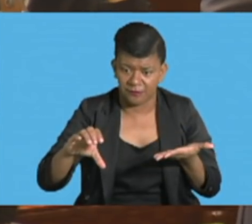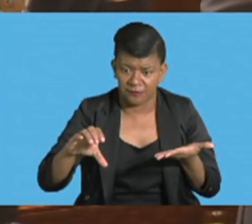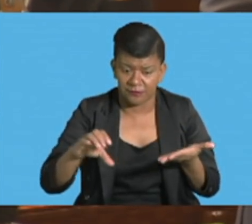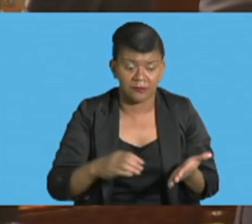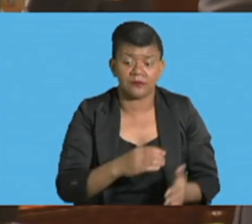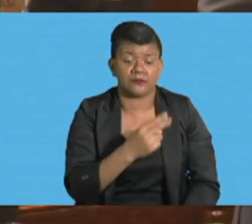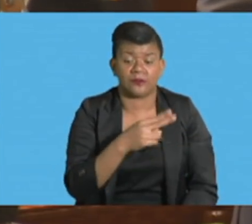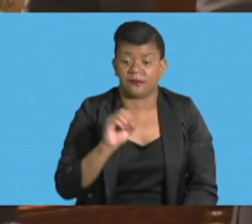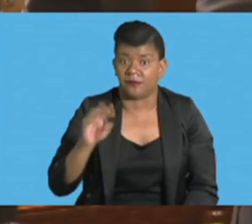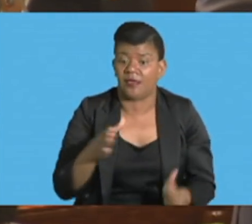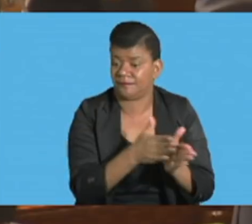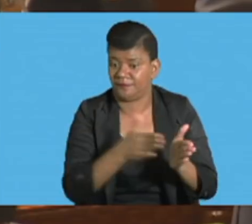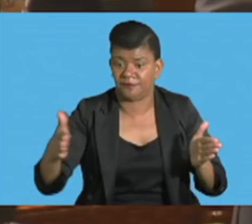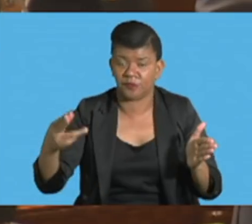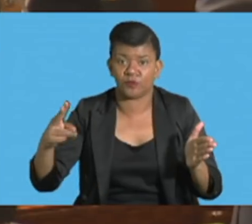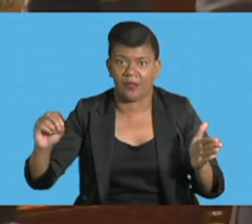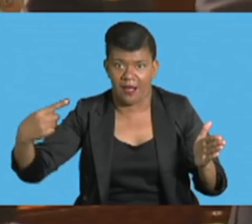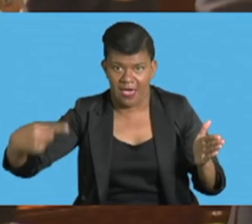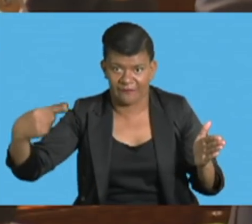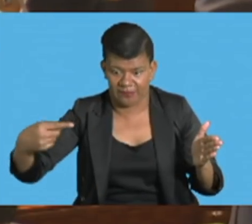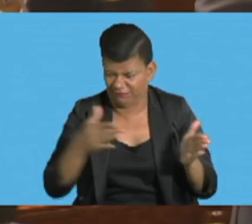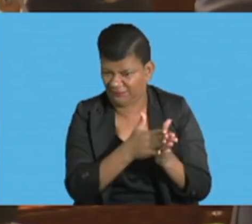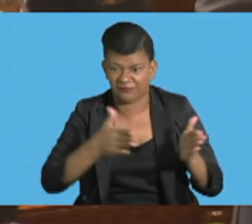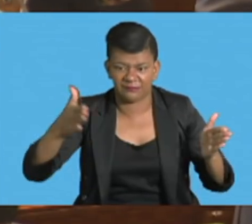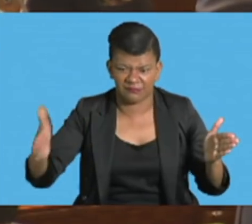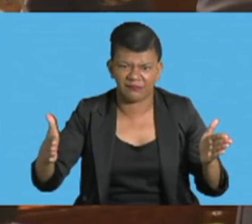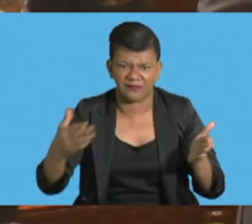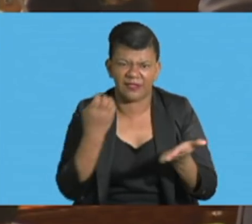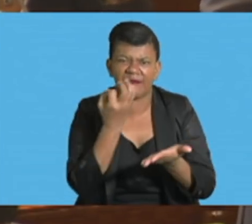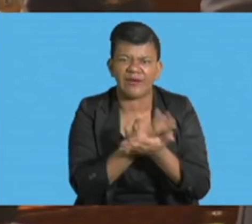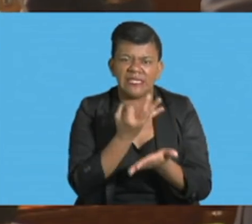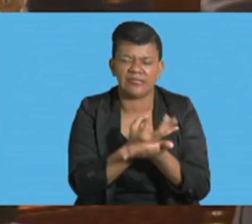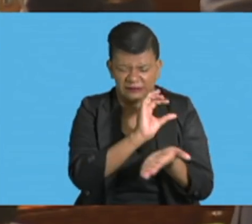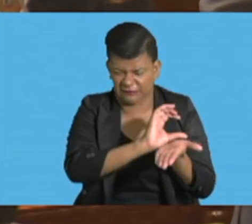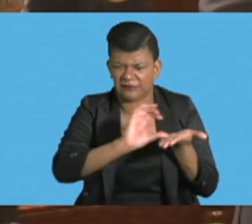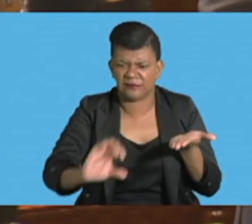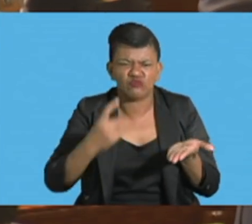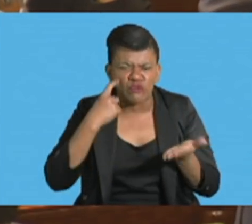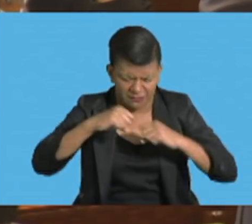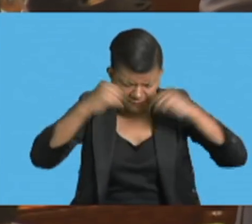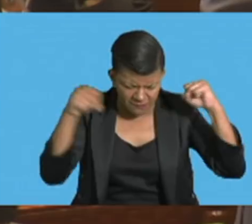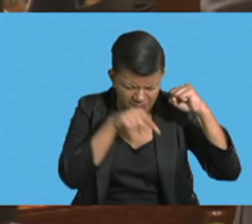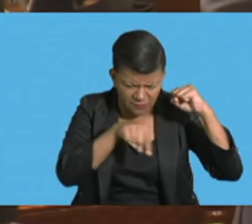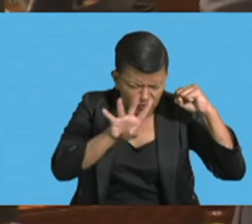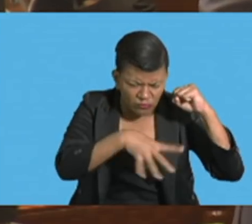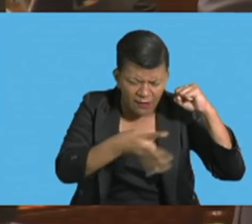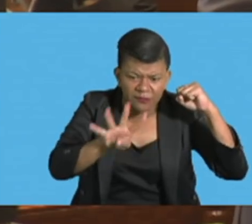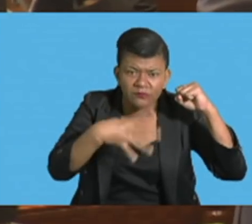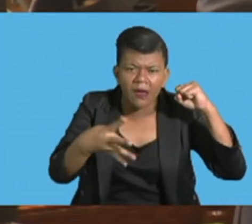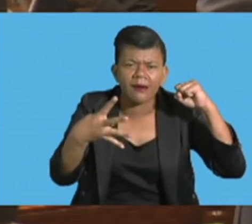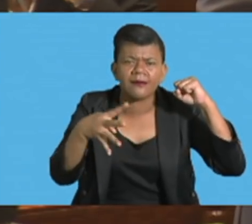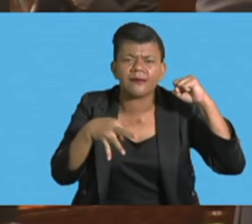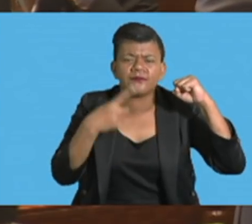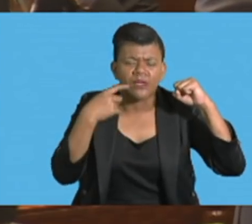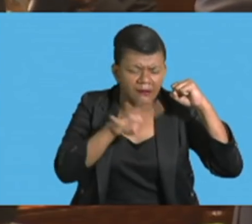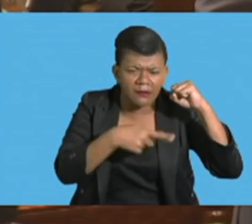year. There will be an investigation into this, Honorable Speaker, as we have spent a